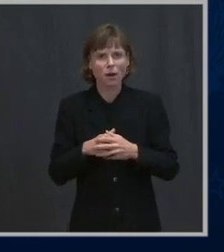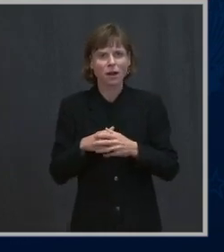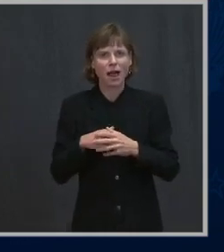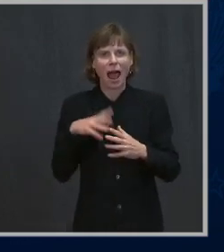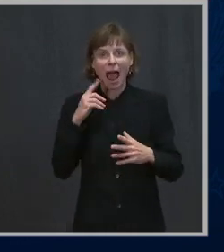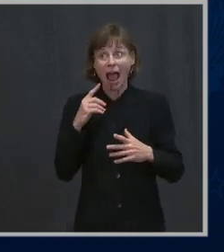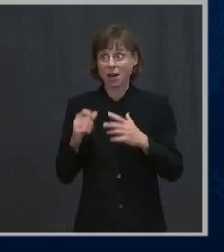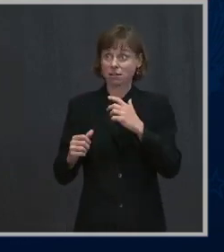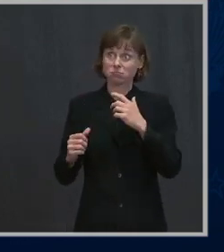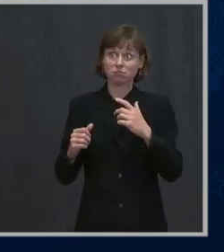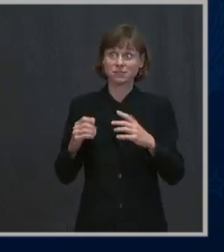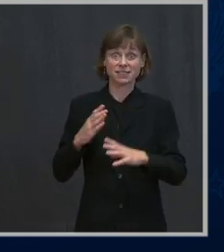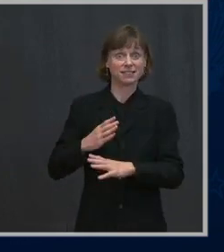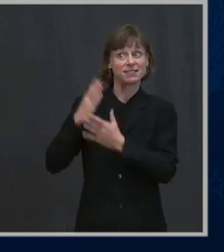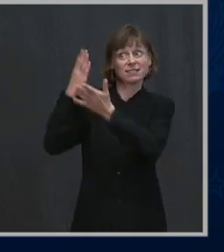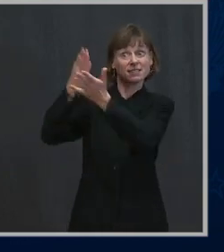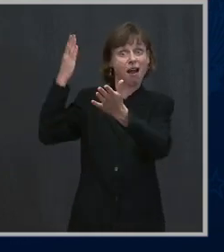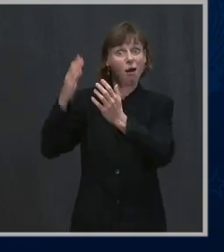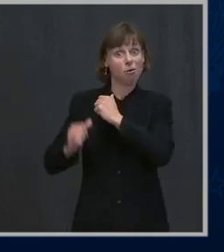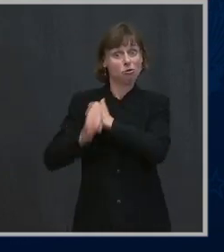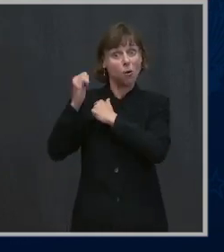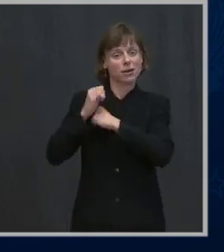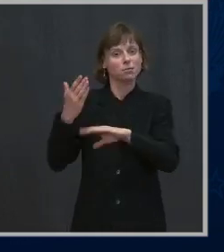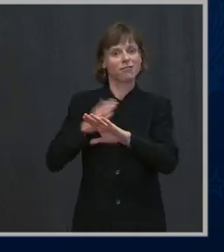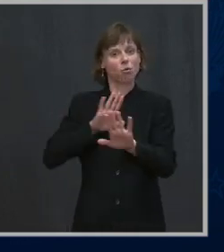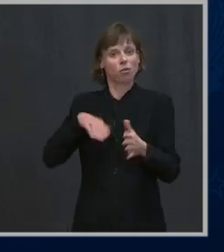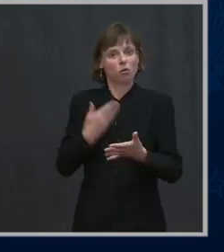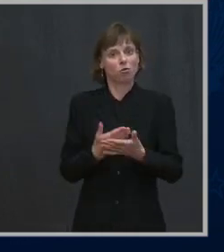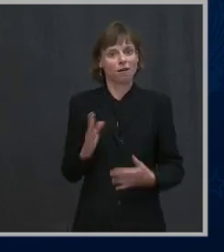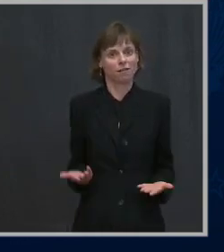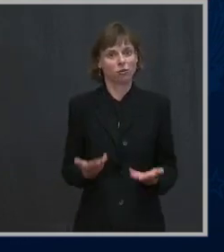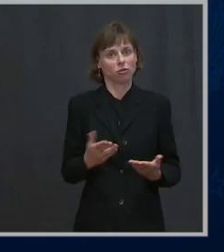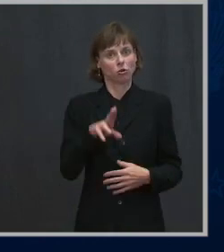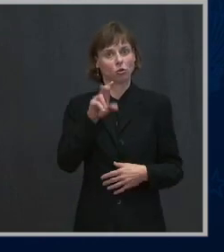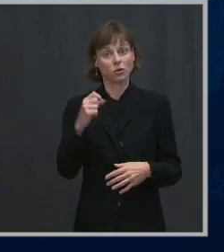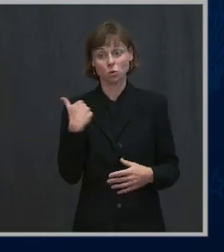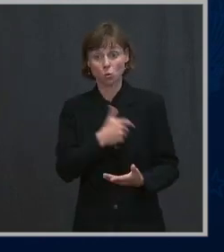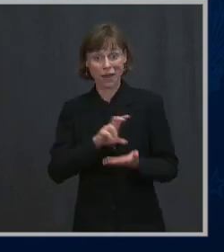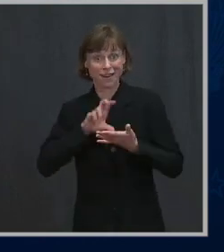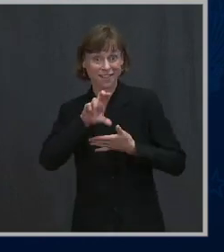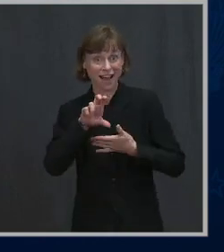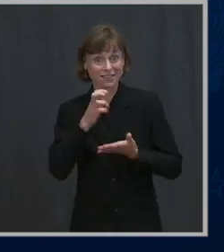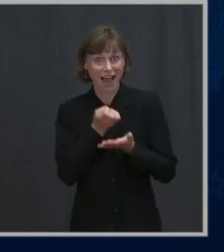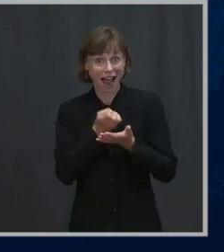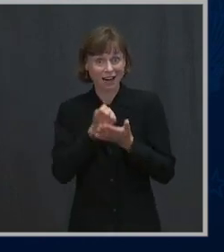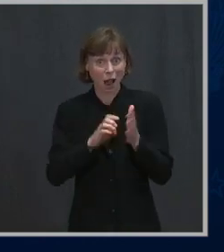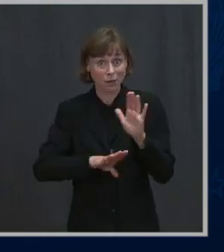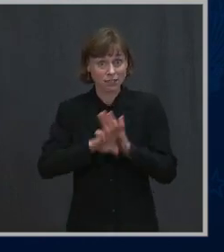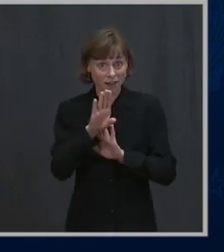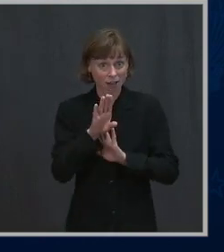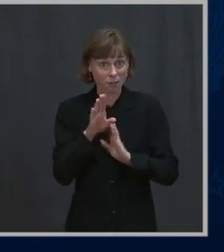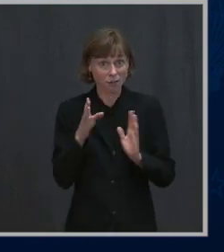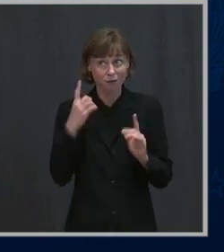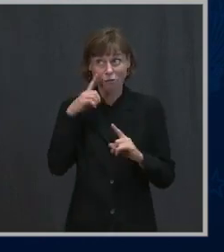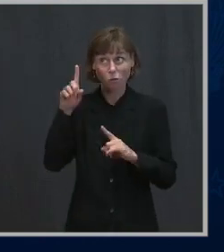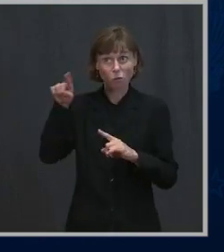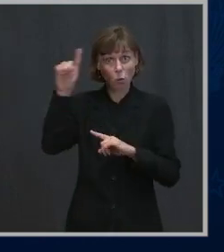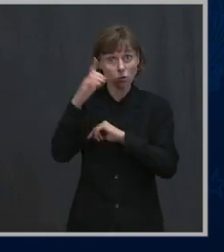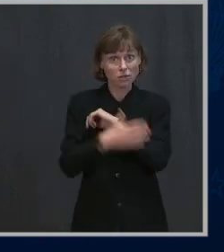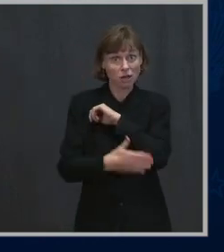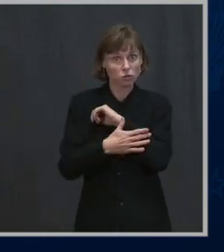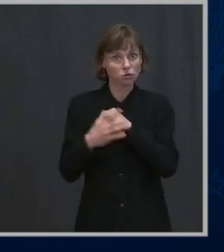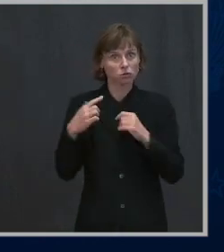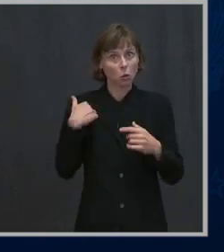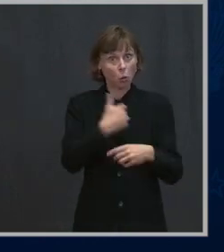threats before they can reach our shores when we invest in economic development of countries we create new markets for our